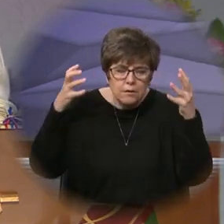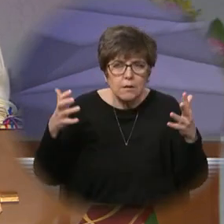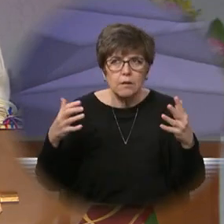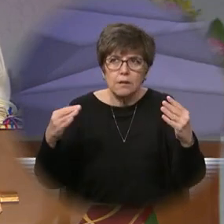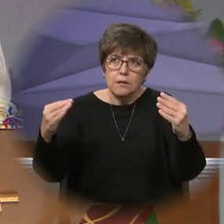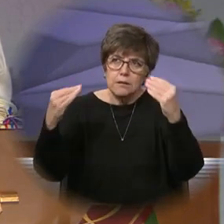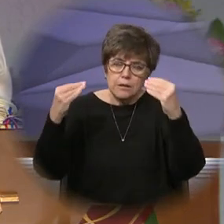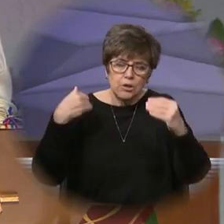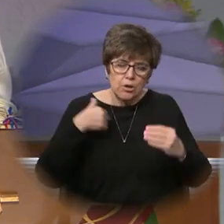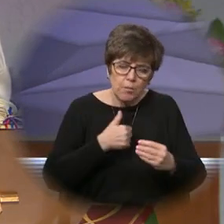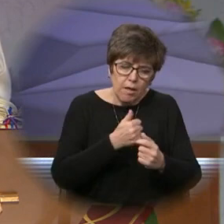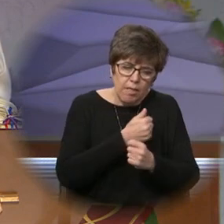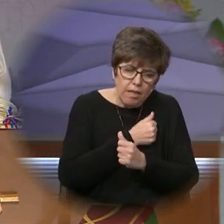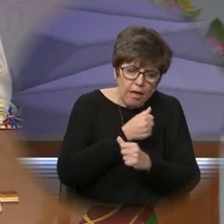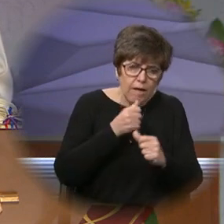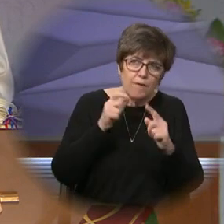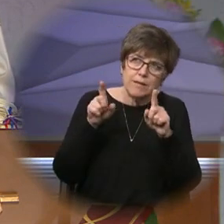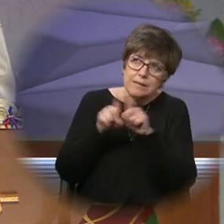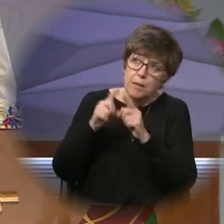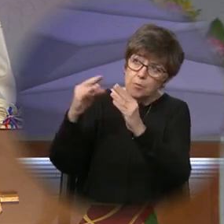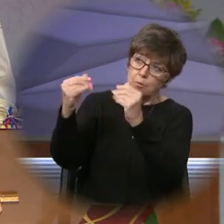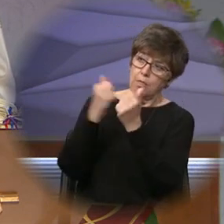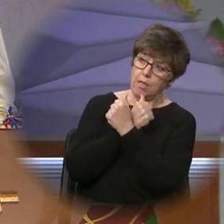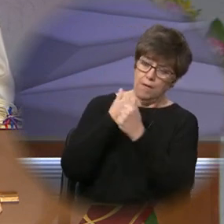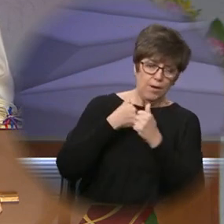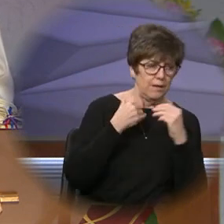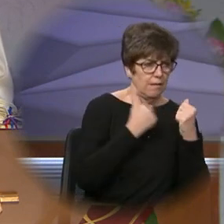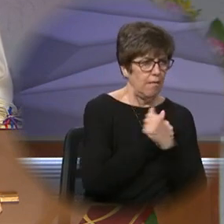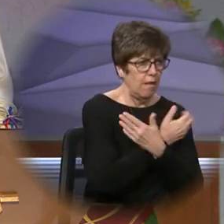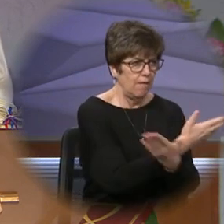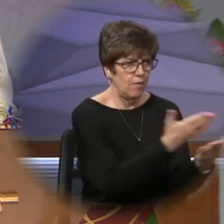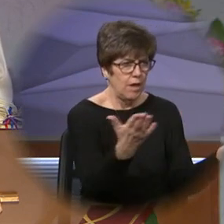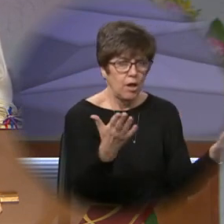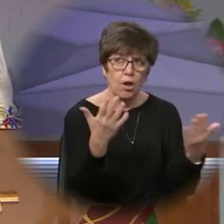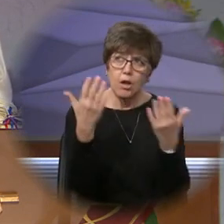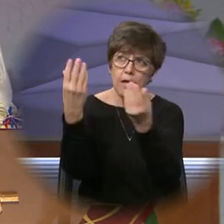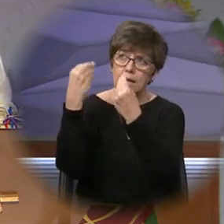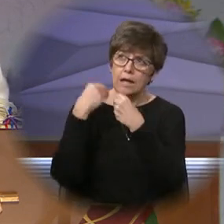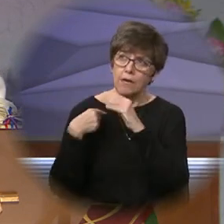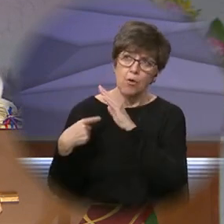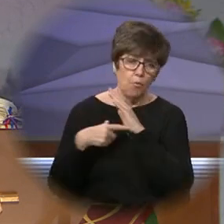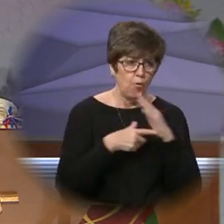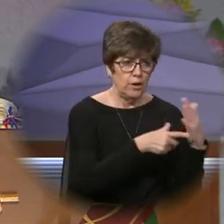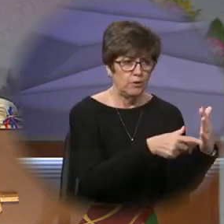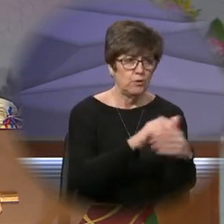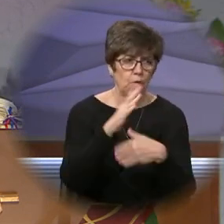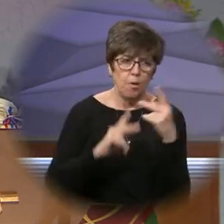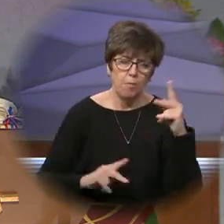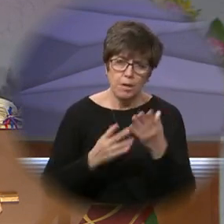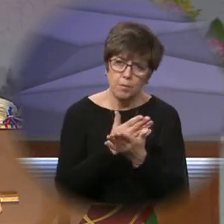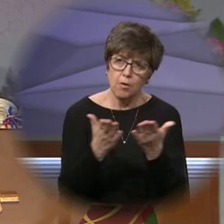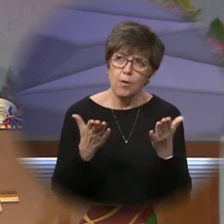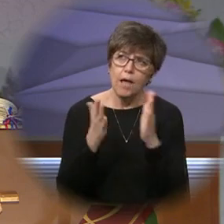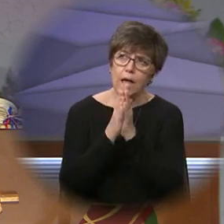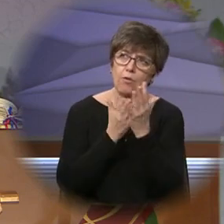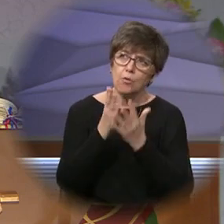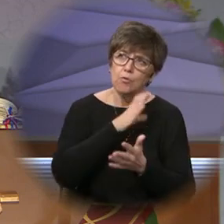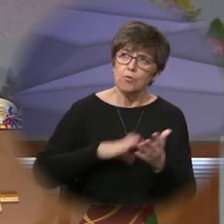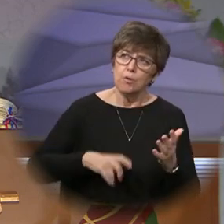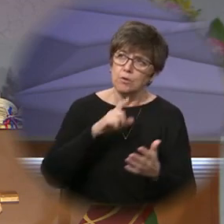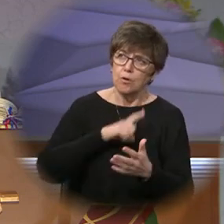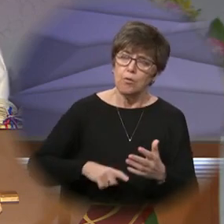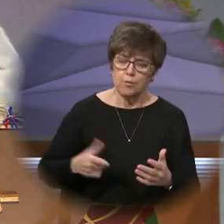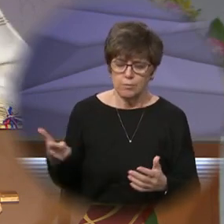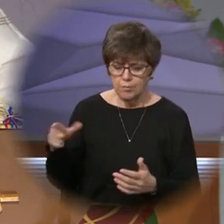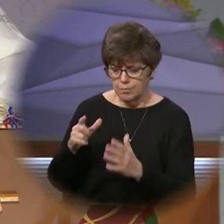teach us that we should love in the same way. May you strengthen us to bring your presence to all. We ask this through Christ our